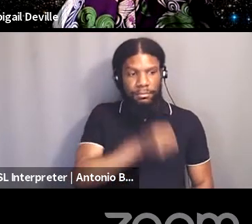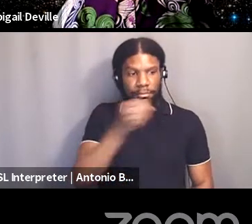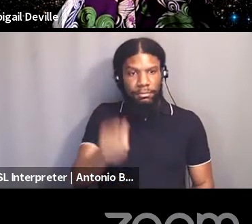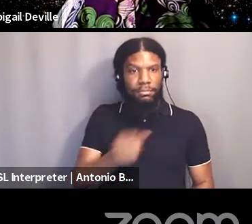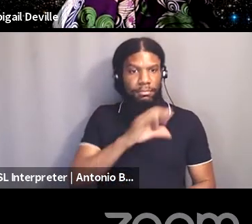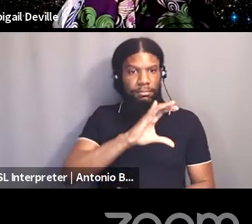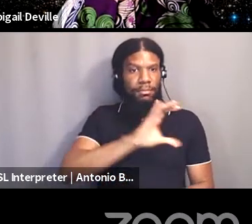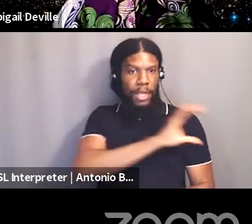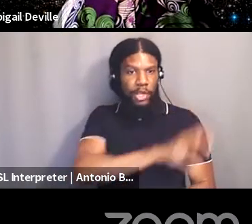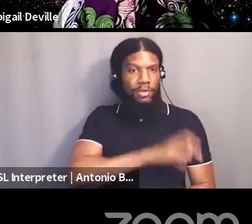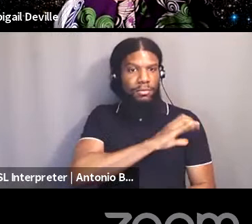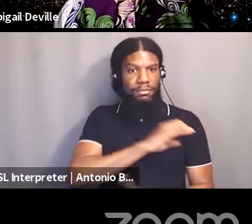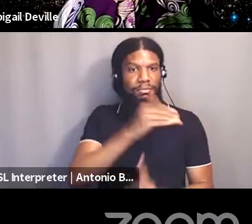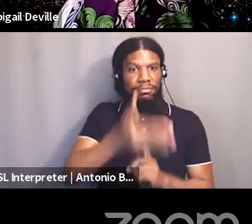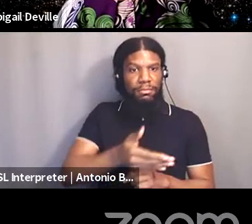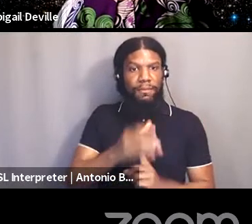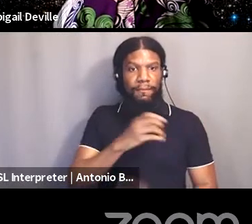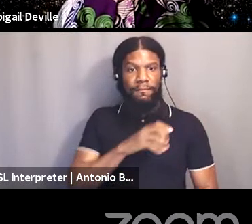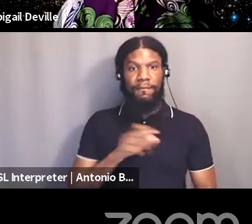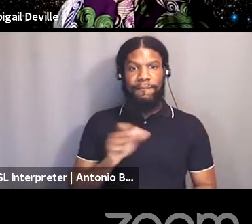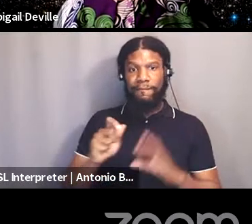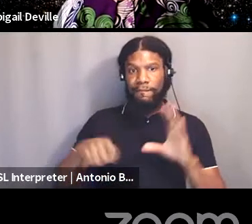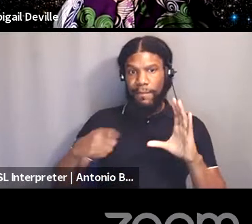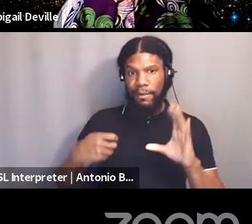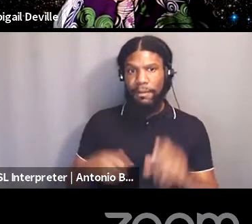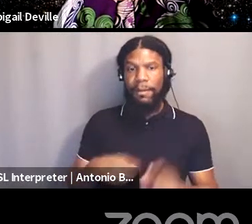British painters such as Lubaina Himid,